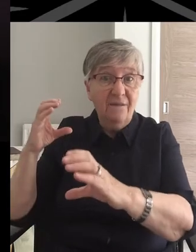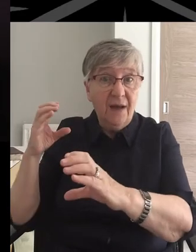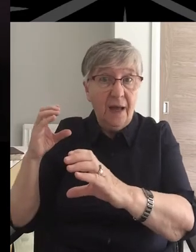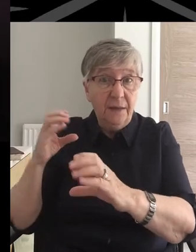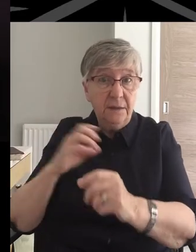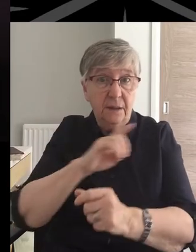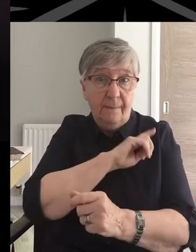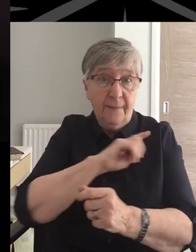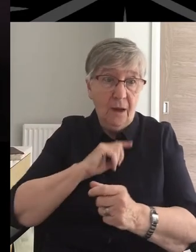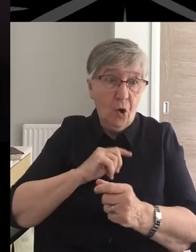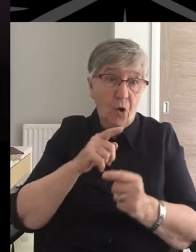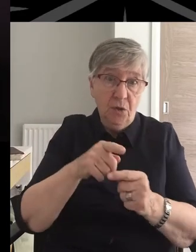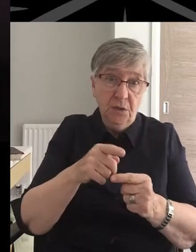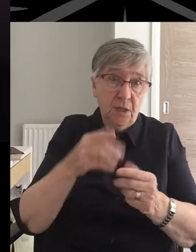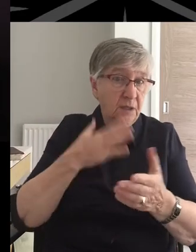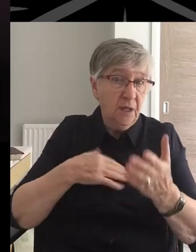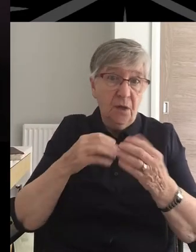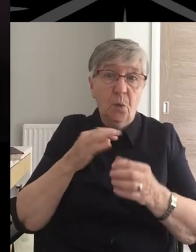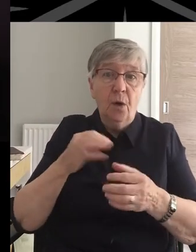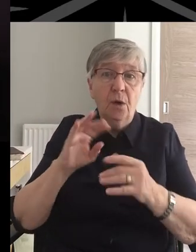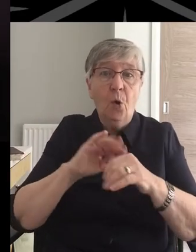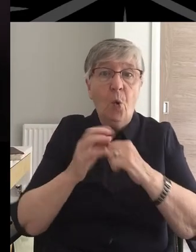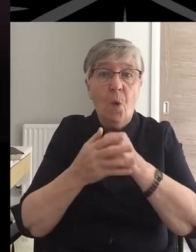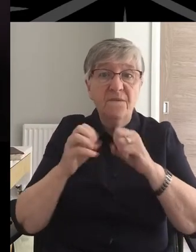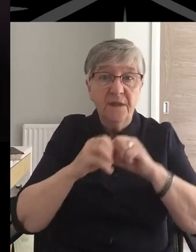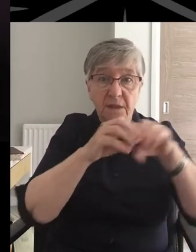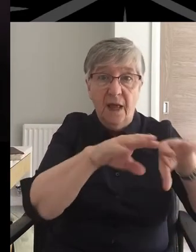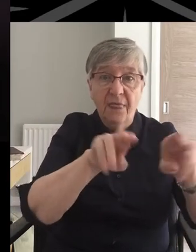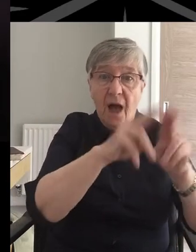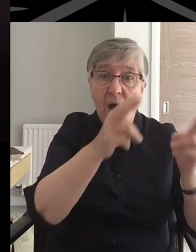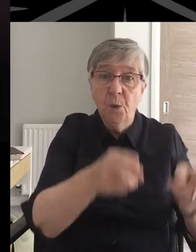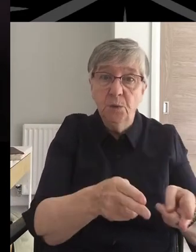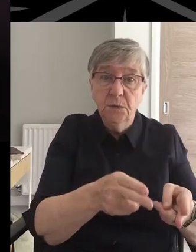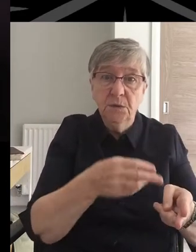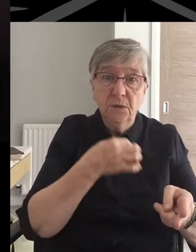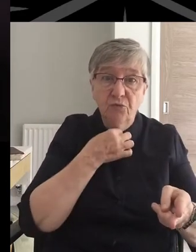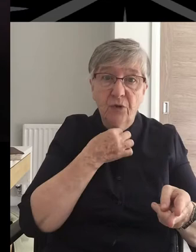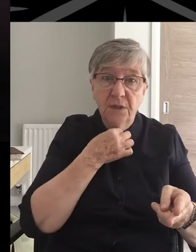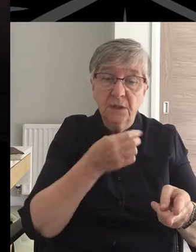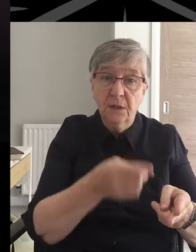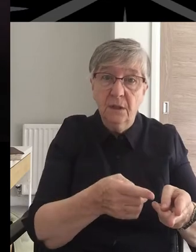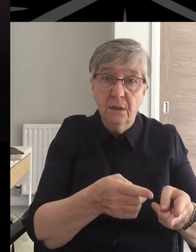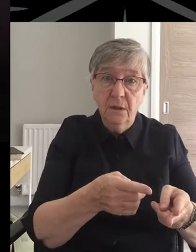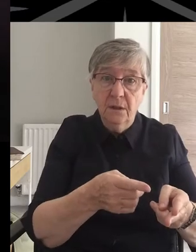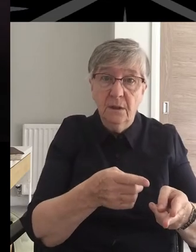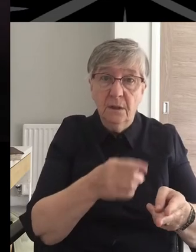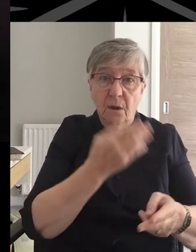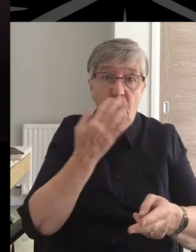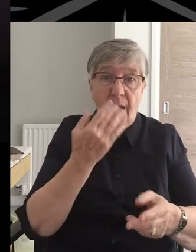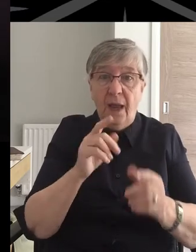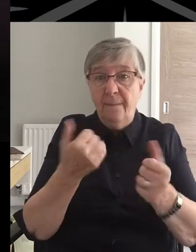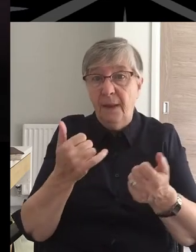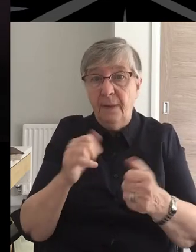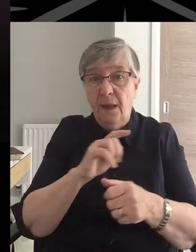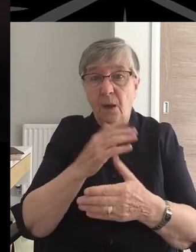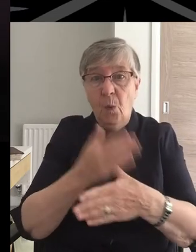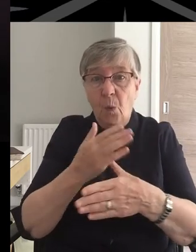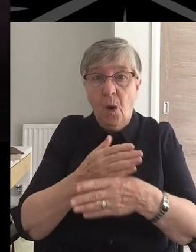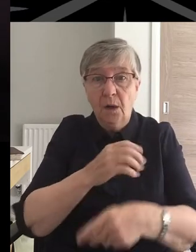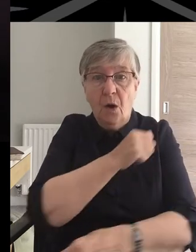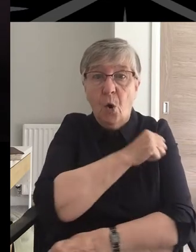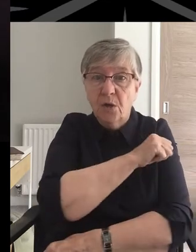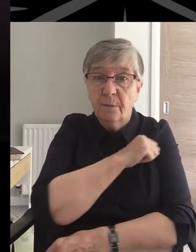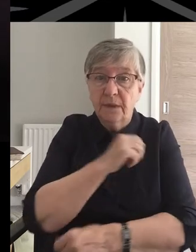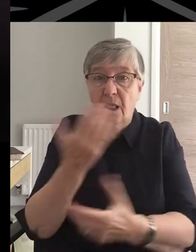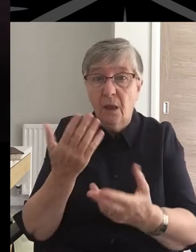caravans or the garden shed so that they're not going into the house and risk taking the COVID into the household when they're day to day